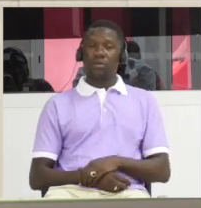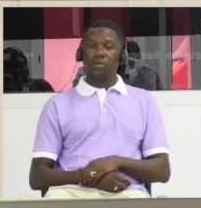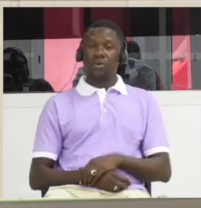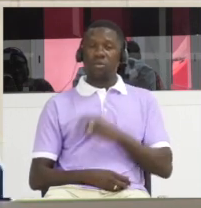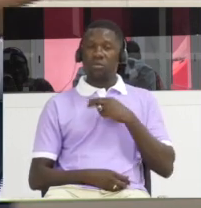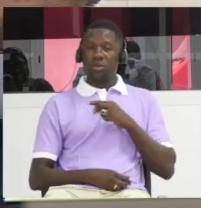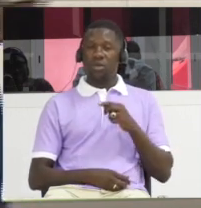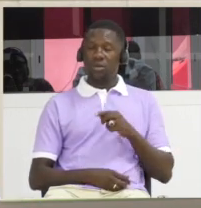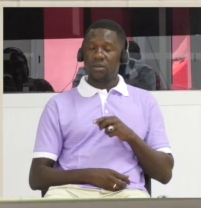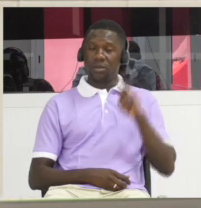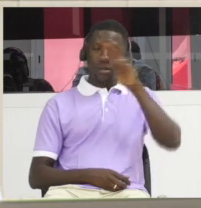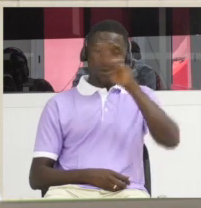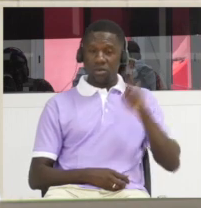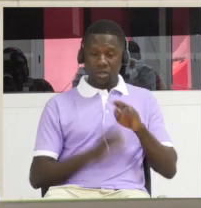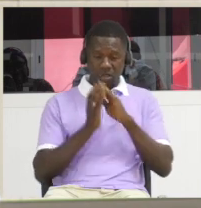National Library, now